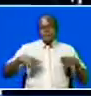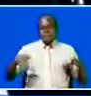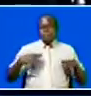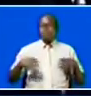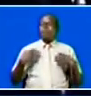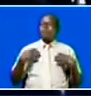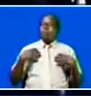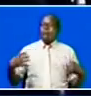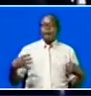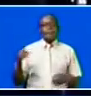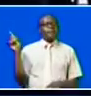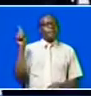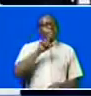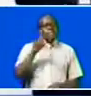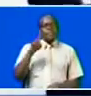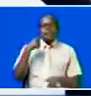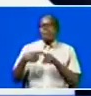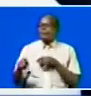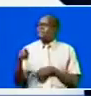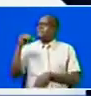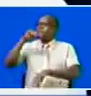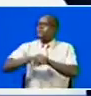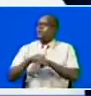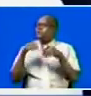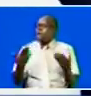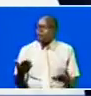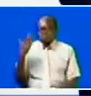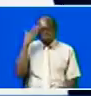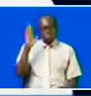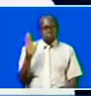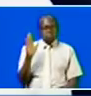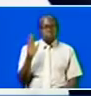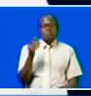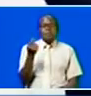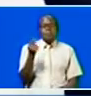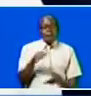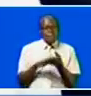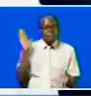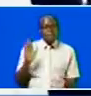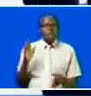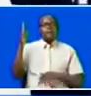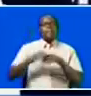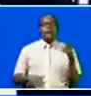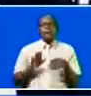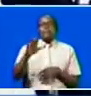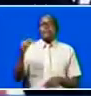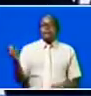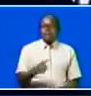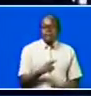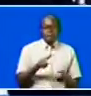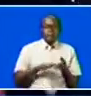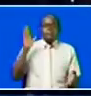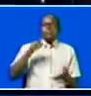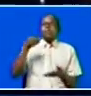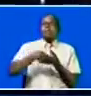so much wealth that we cannot understand. More money than their salary, more